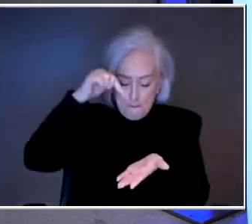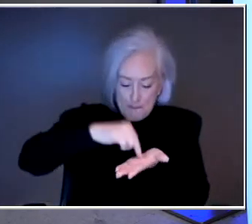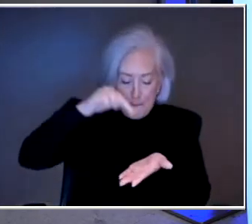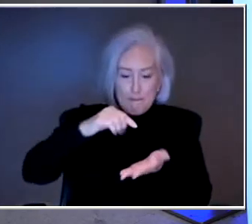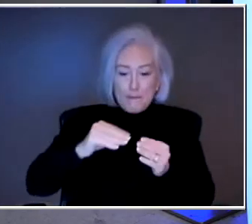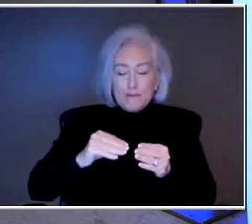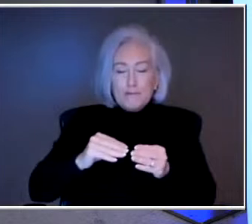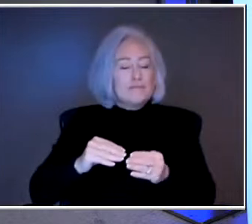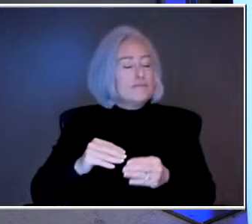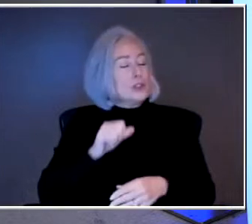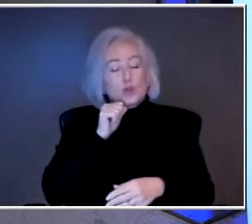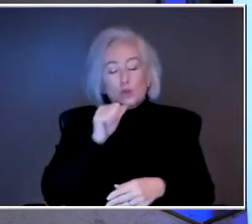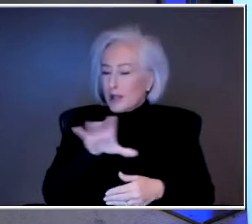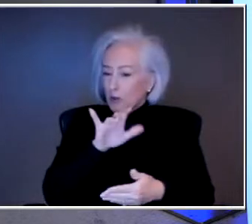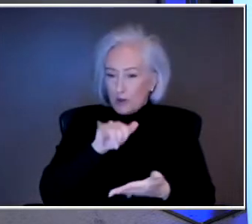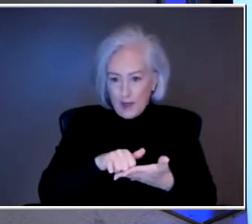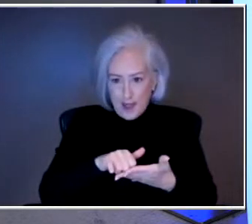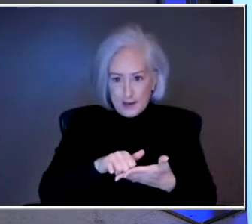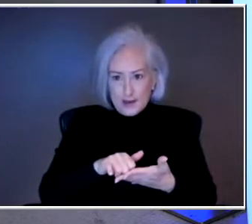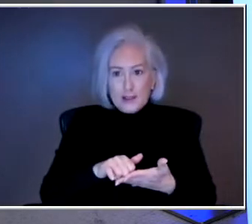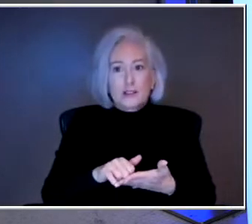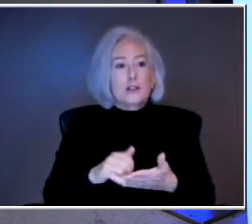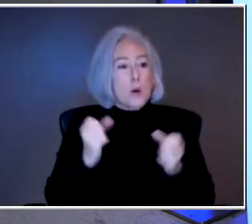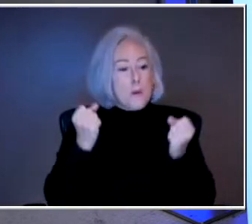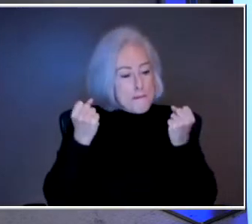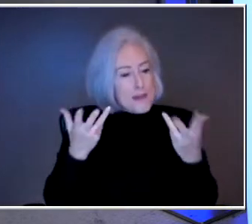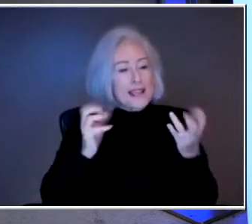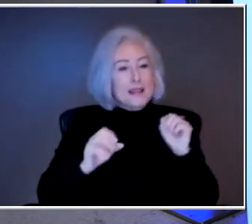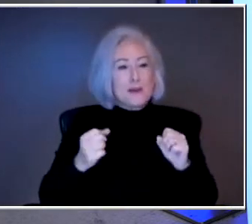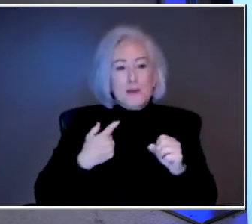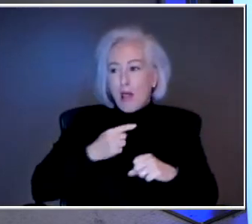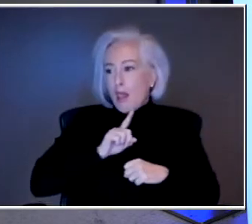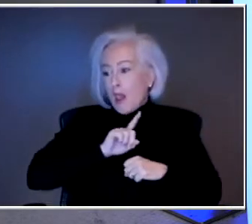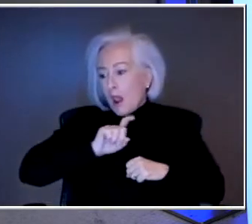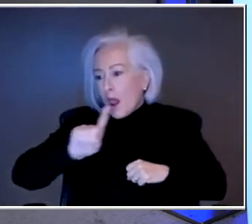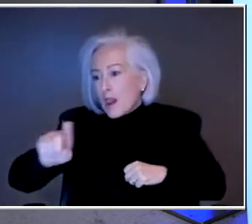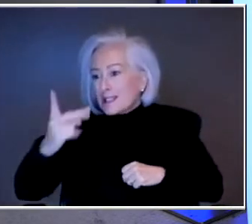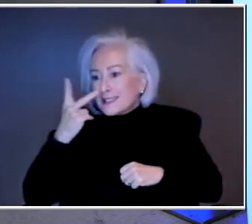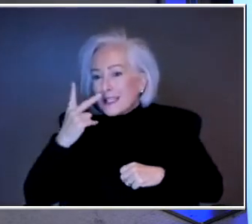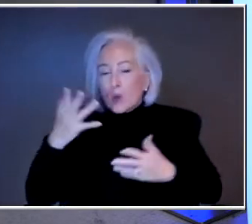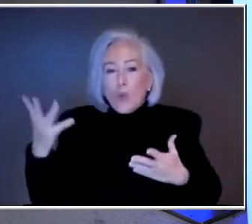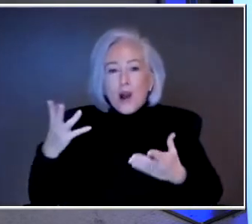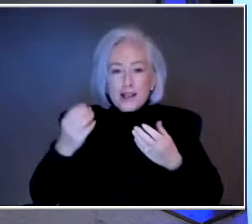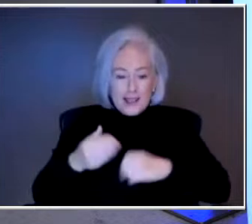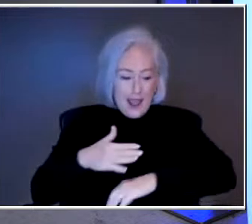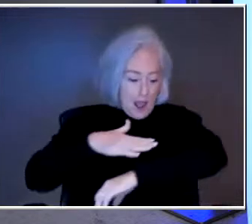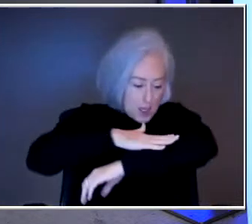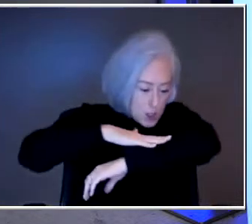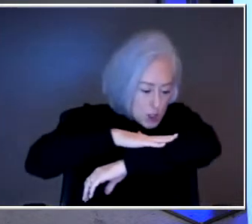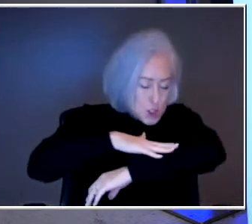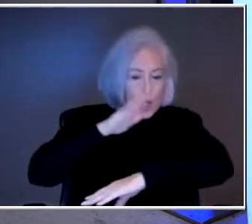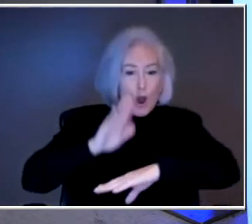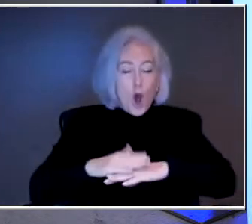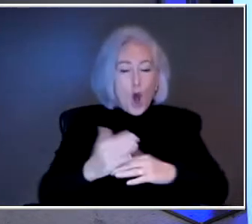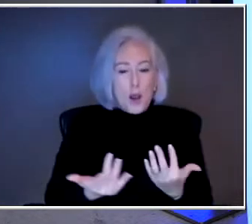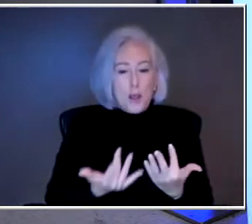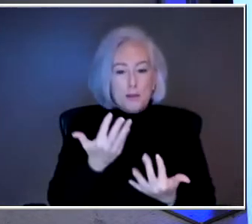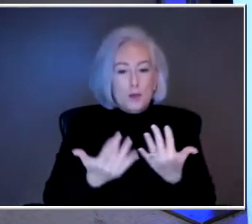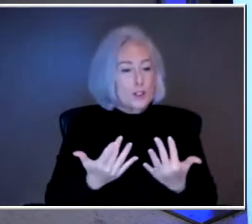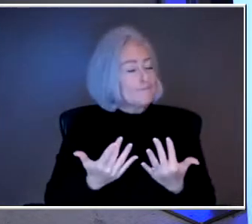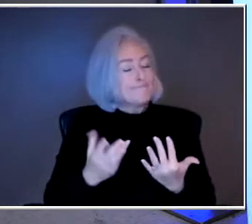putting ointments. So that's really good to know. What you need to do has nothing really to do with the first aid kit. Just stop what you're doing, stop the fire, and get it